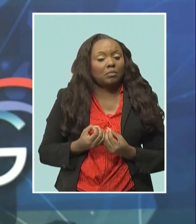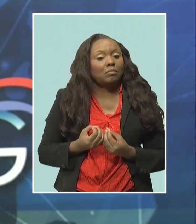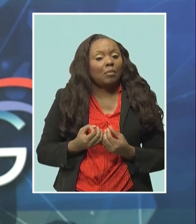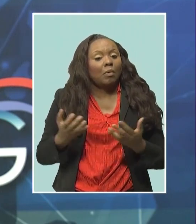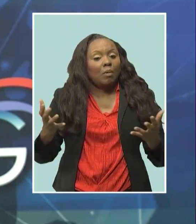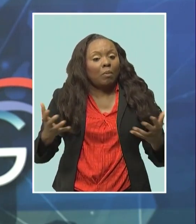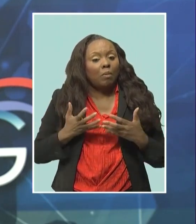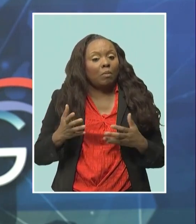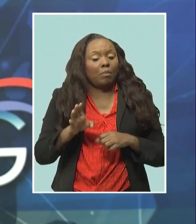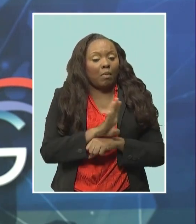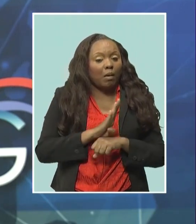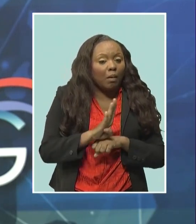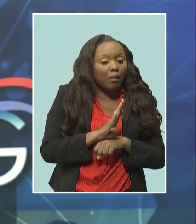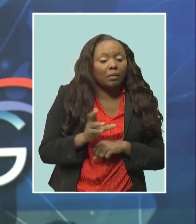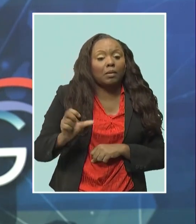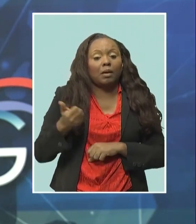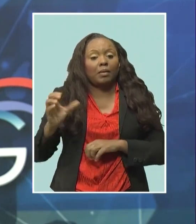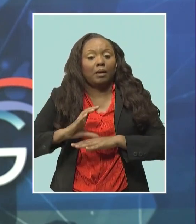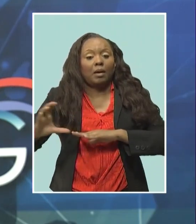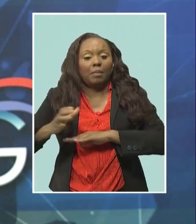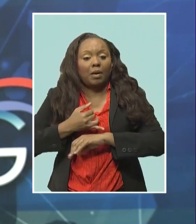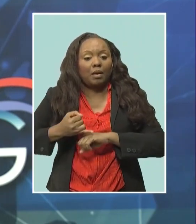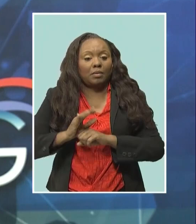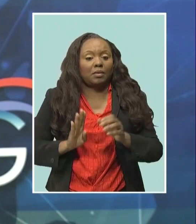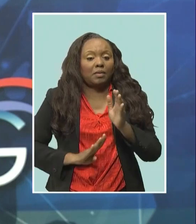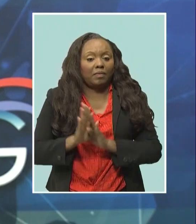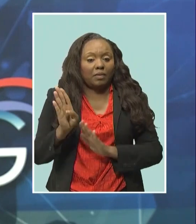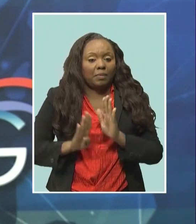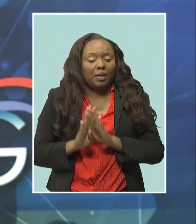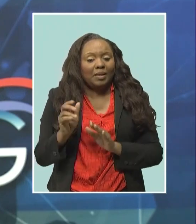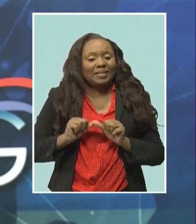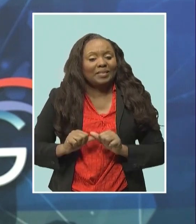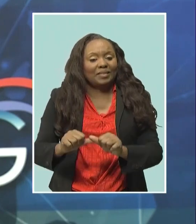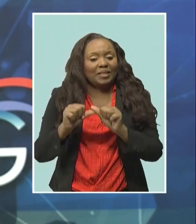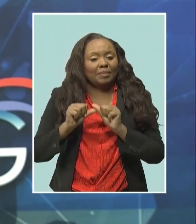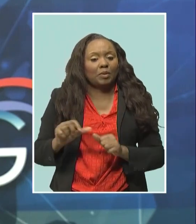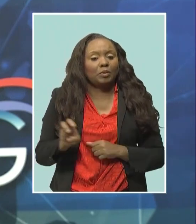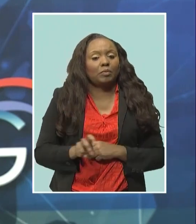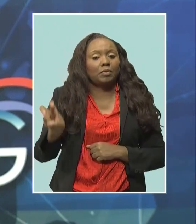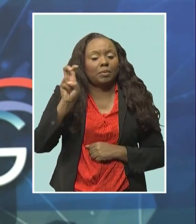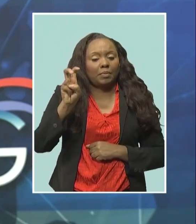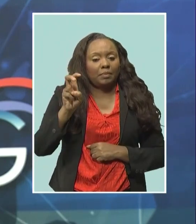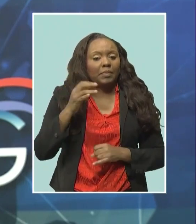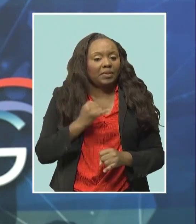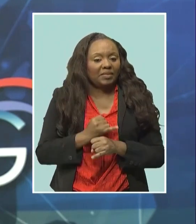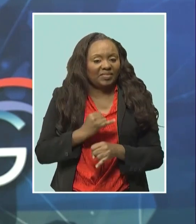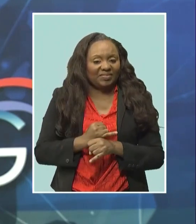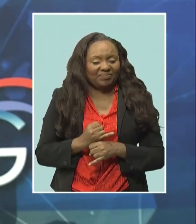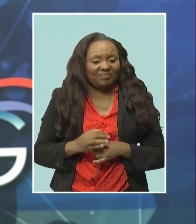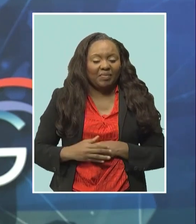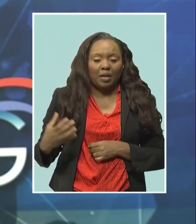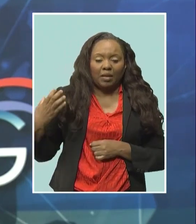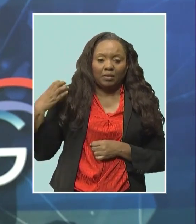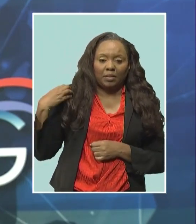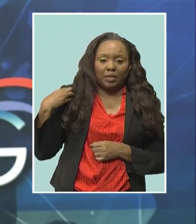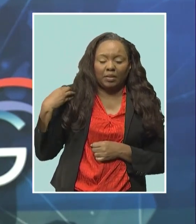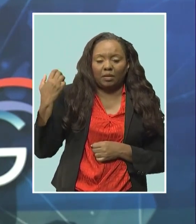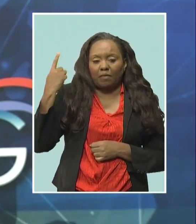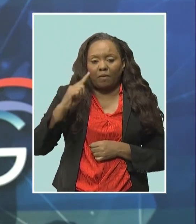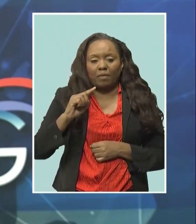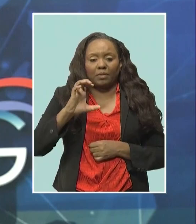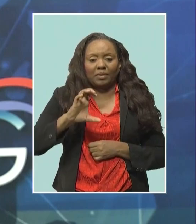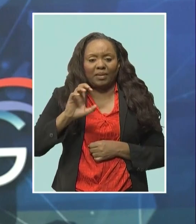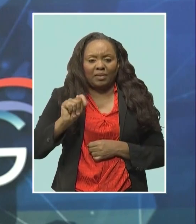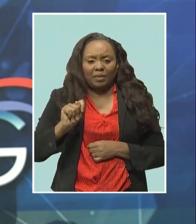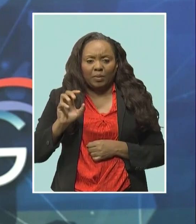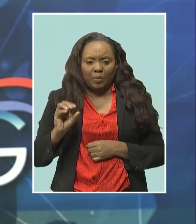for Barbados and other Caribbean destinations to work on developing a sustainable tourism industry. Chairman of the CTO